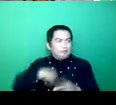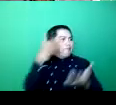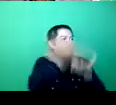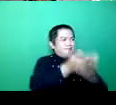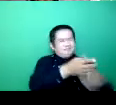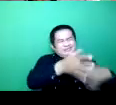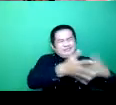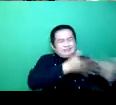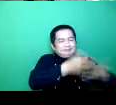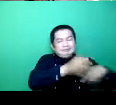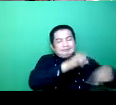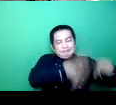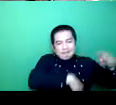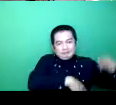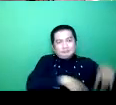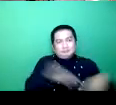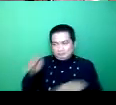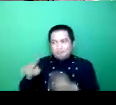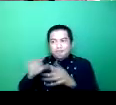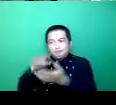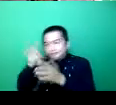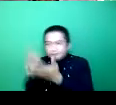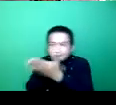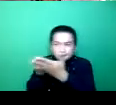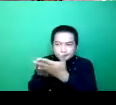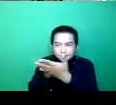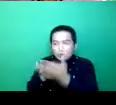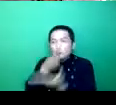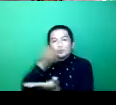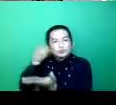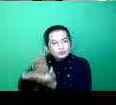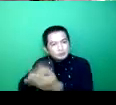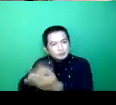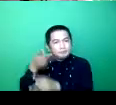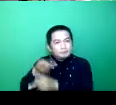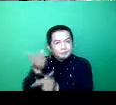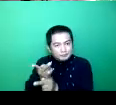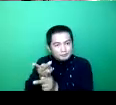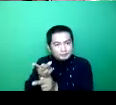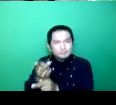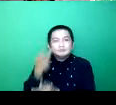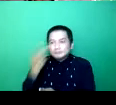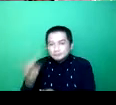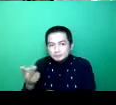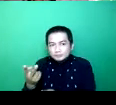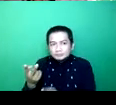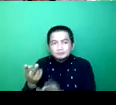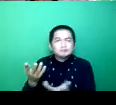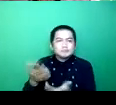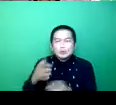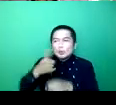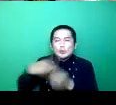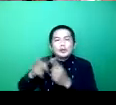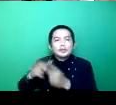physically. We can browse online. We can order a product, and then we could see where it is in real time. We know that it